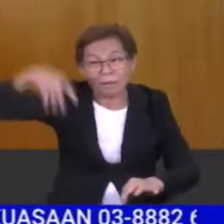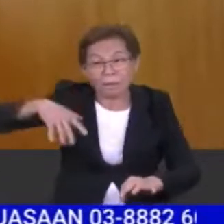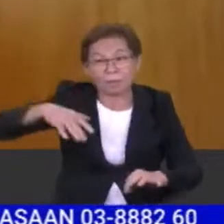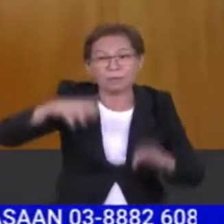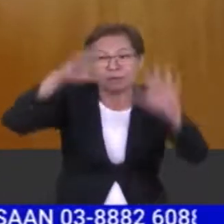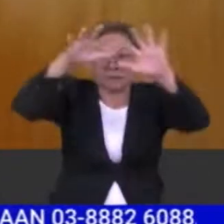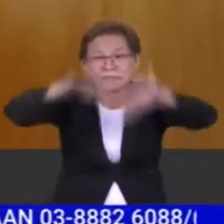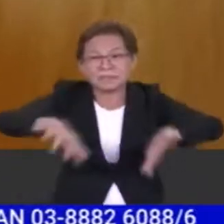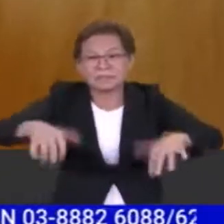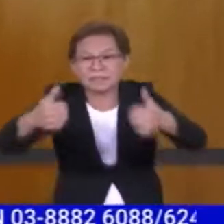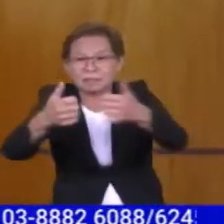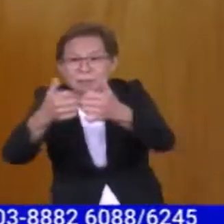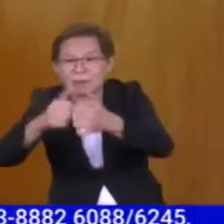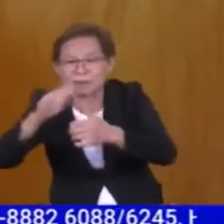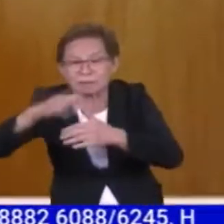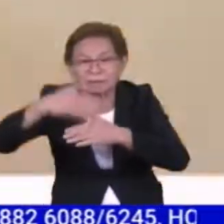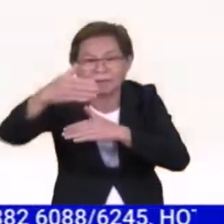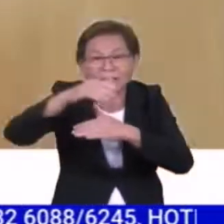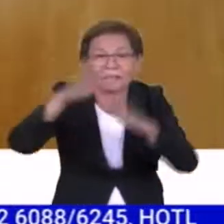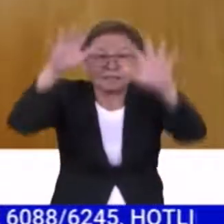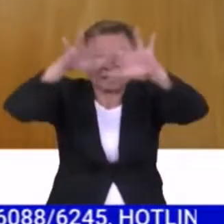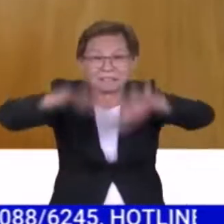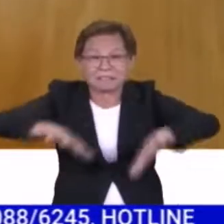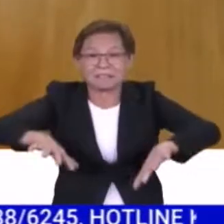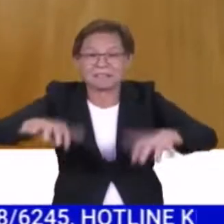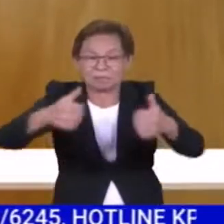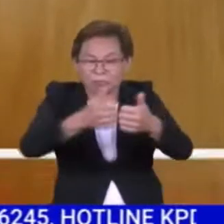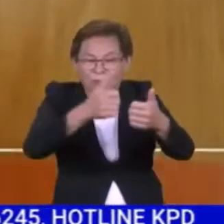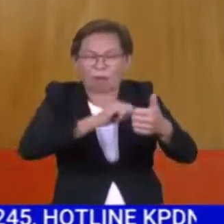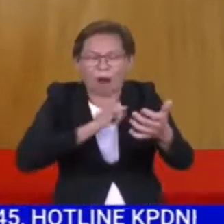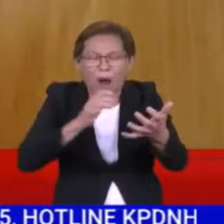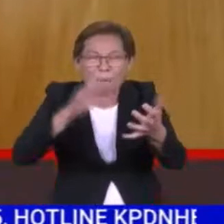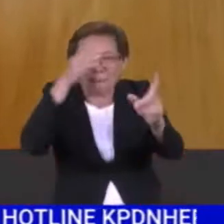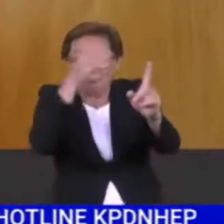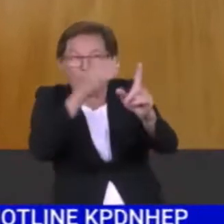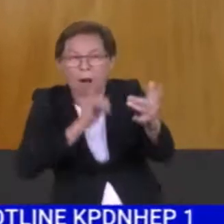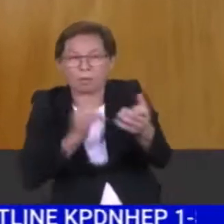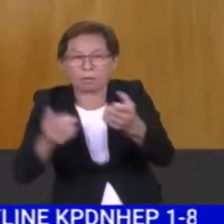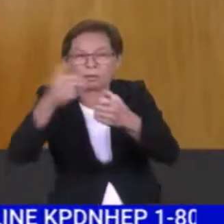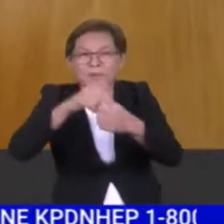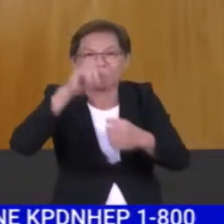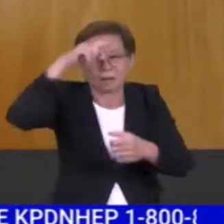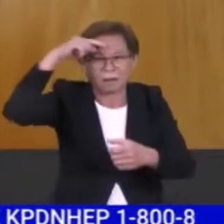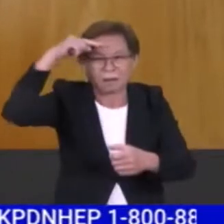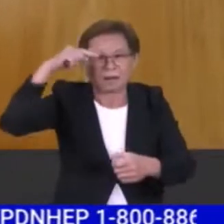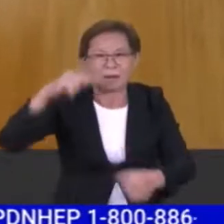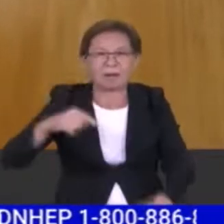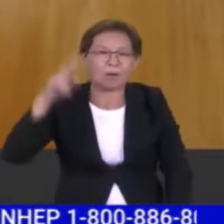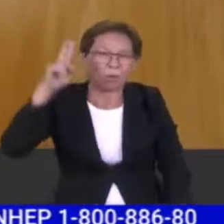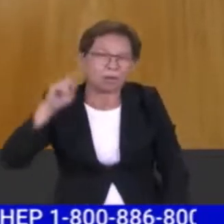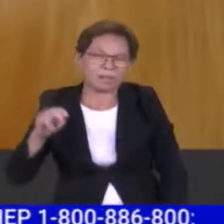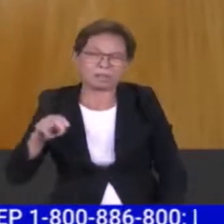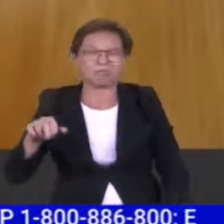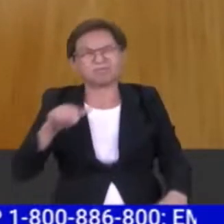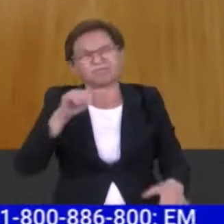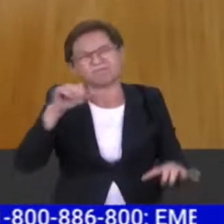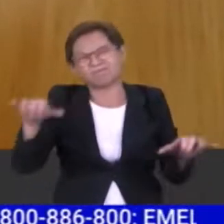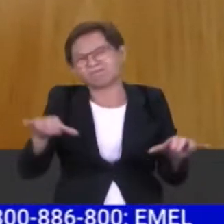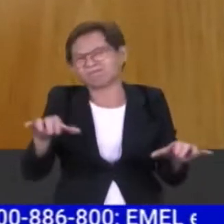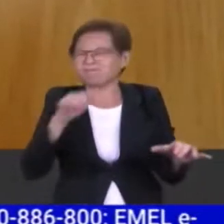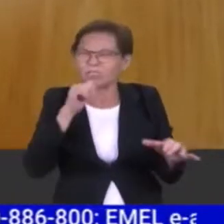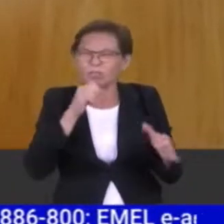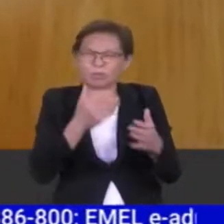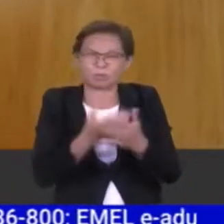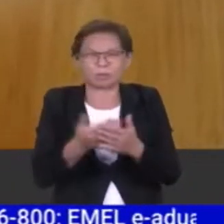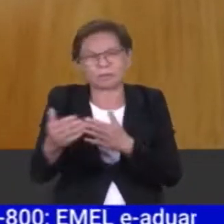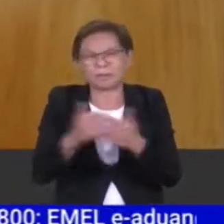Games. Next SEA Games, I'm aiming to join. Although the Hanoi, I didn't do as well, but it's okay because, you know, every time